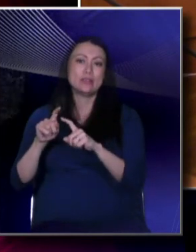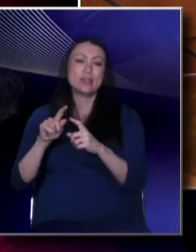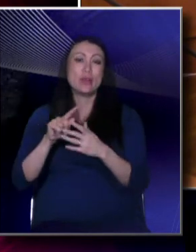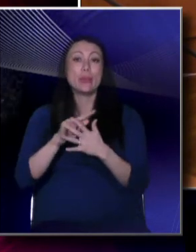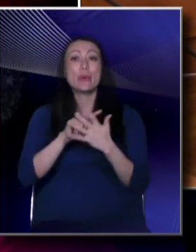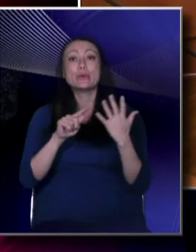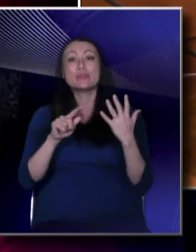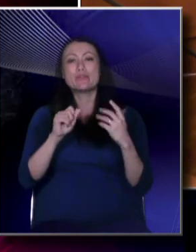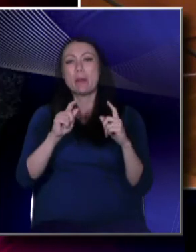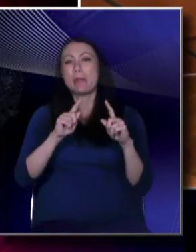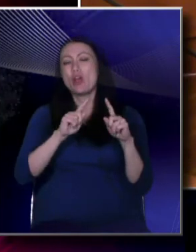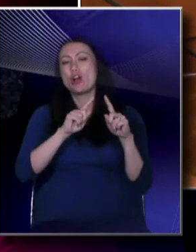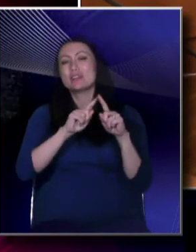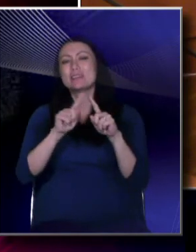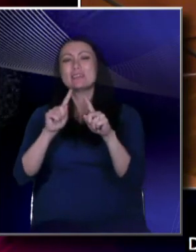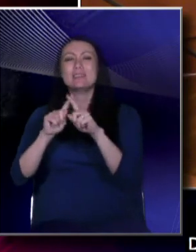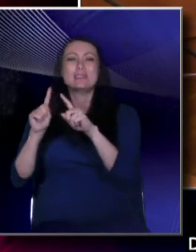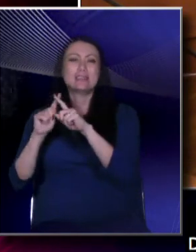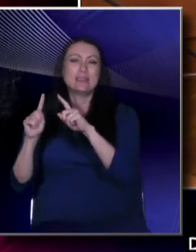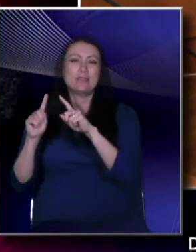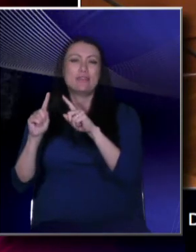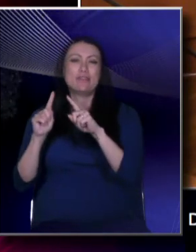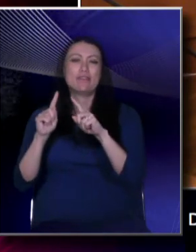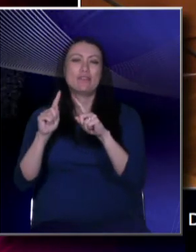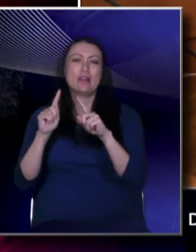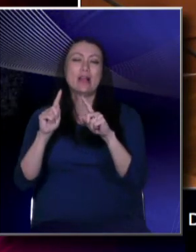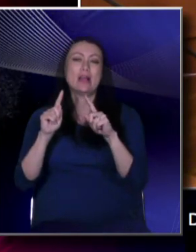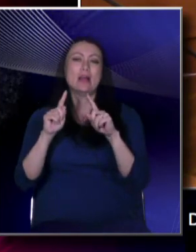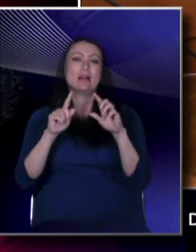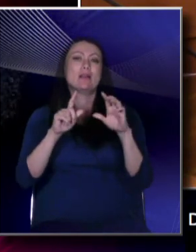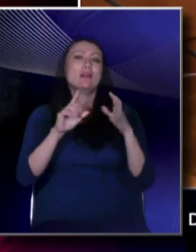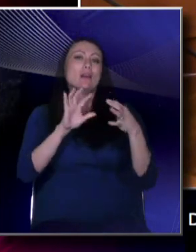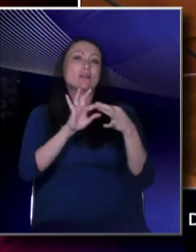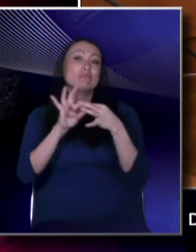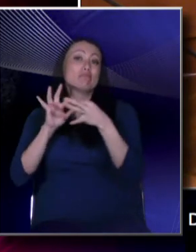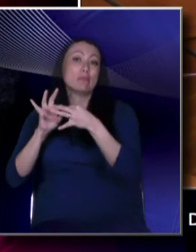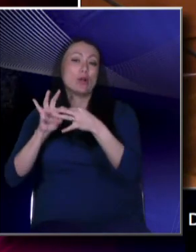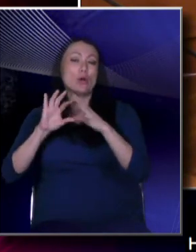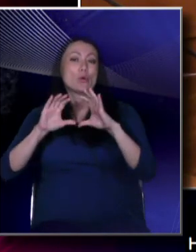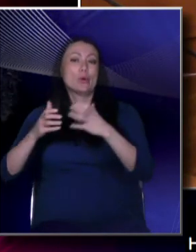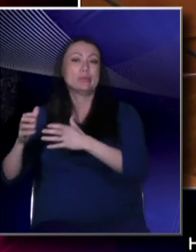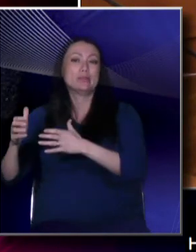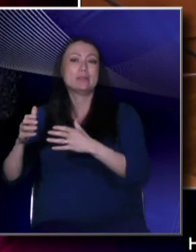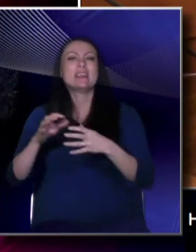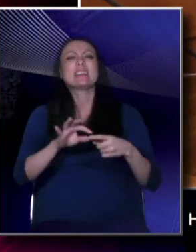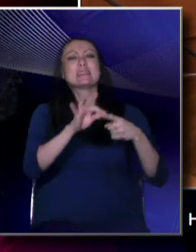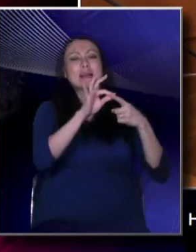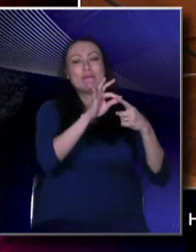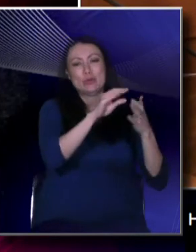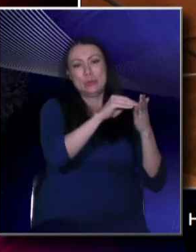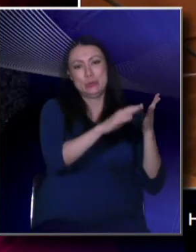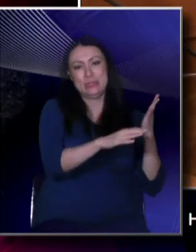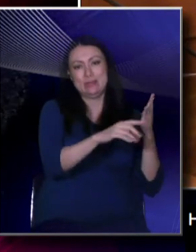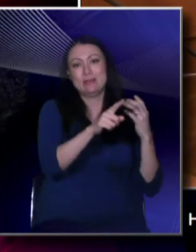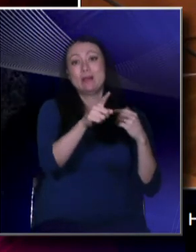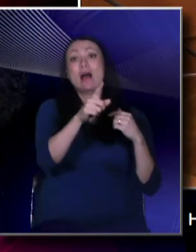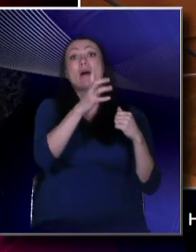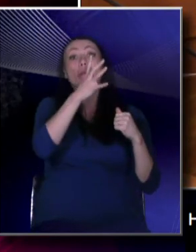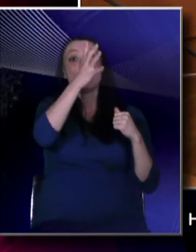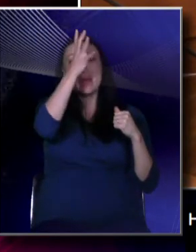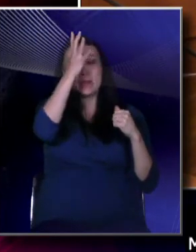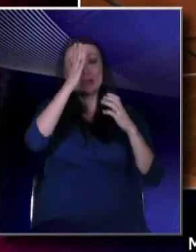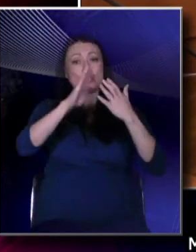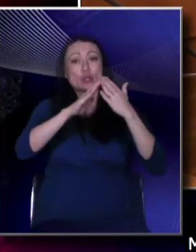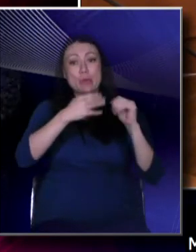our different constituent groups, except for students. So I've heard from folks who are parents, community members, and